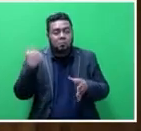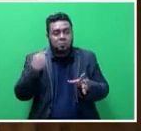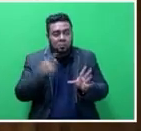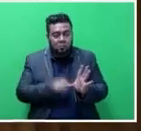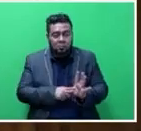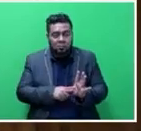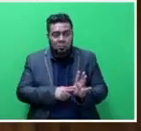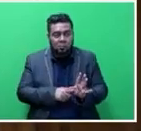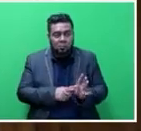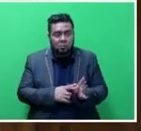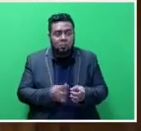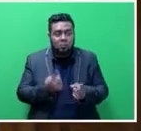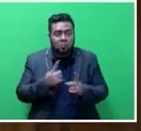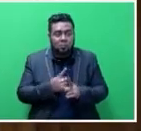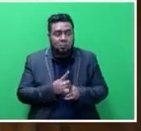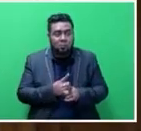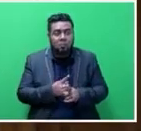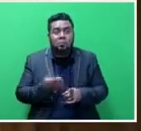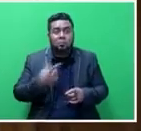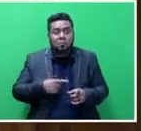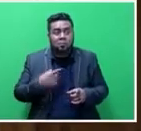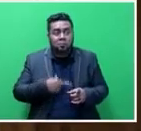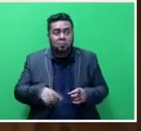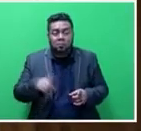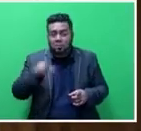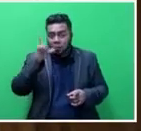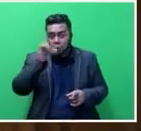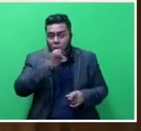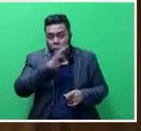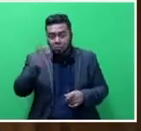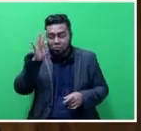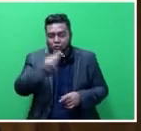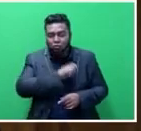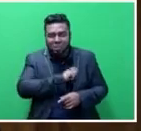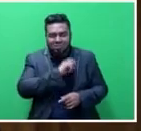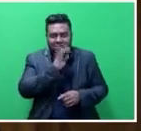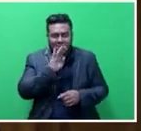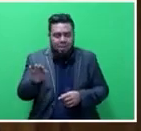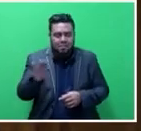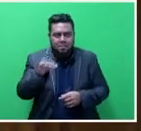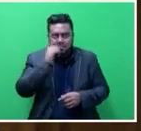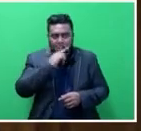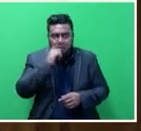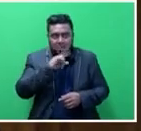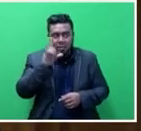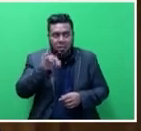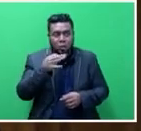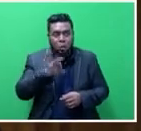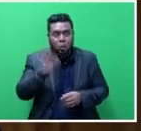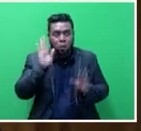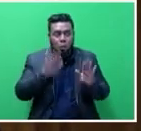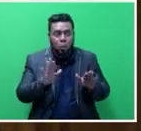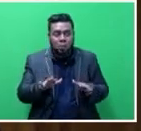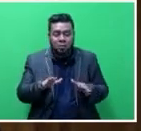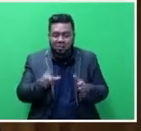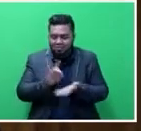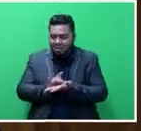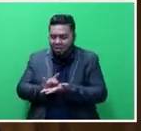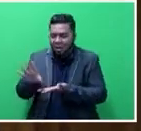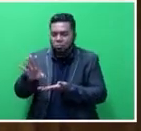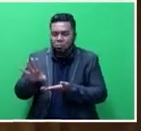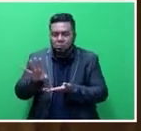their COVID measures? It's because the people do not trust them, and the people can no longer wait to kick them out.